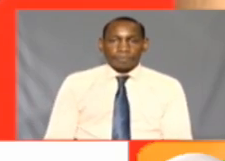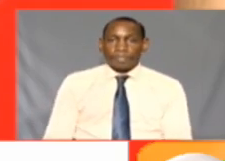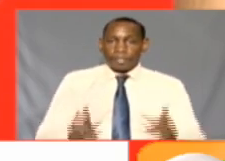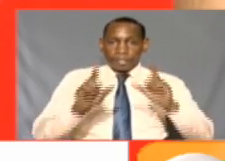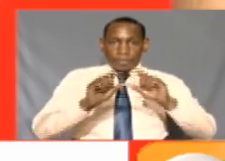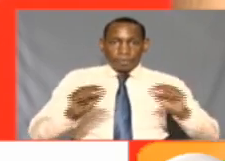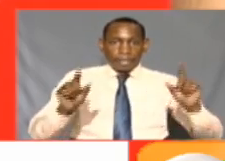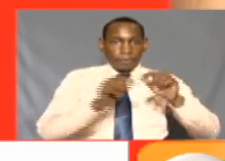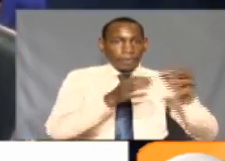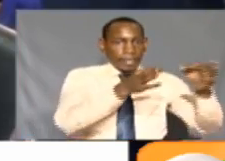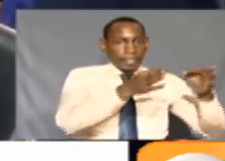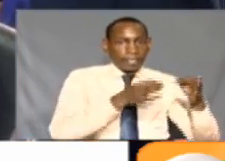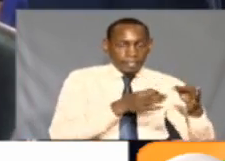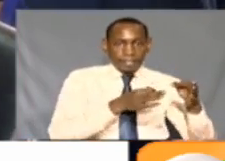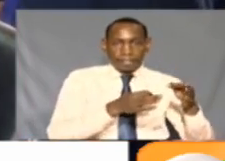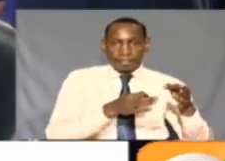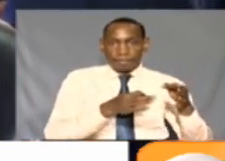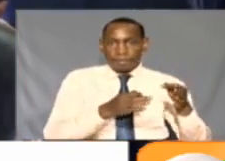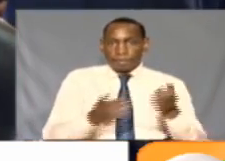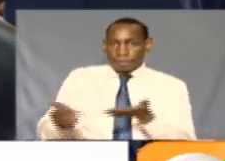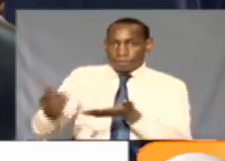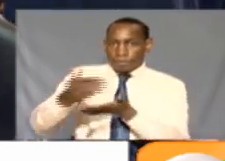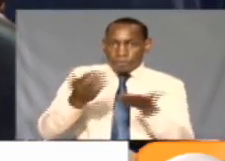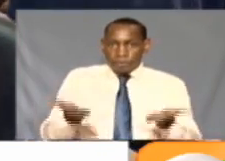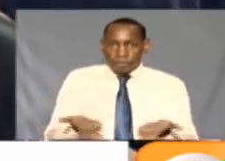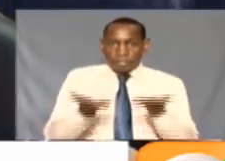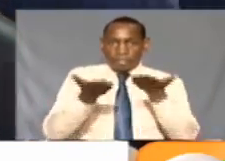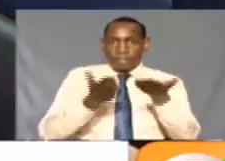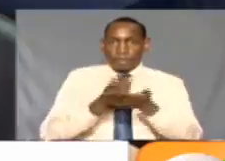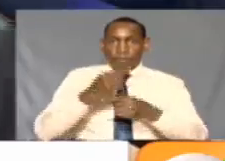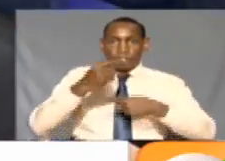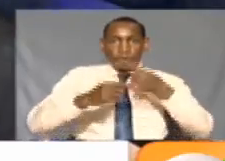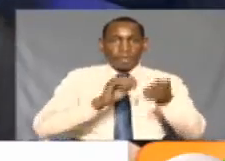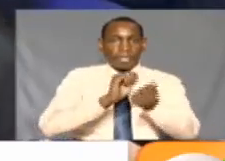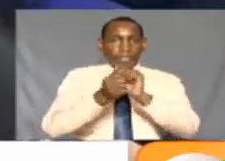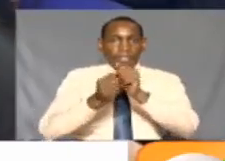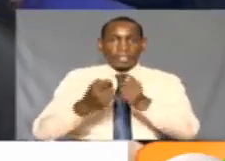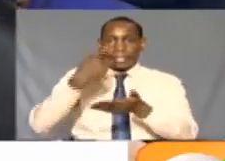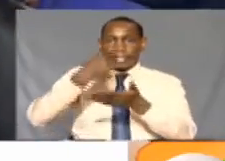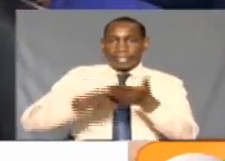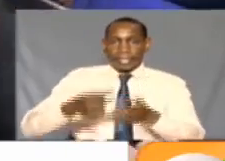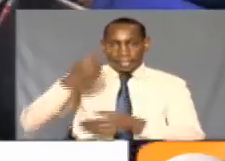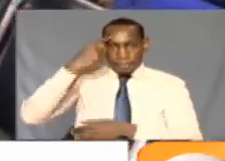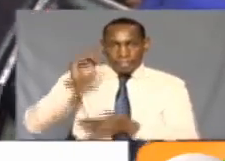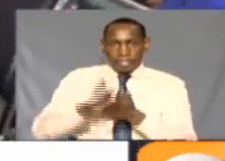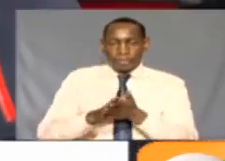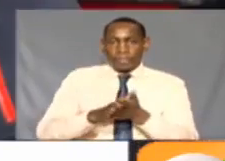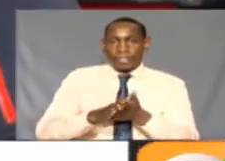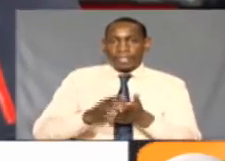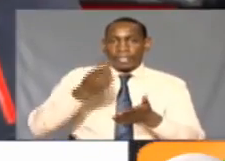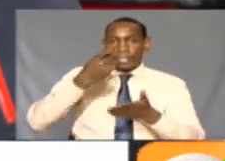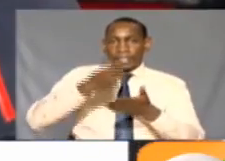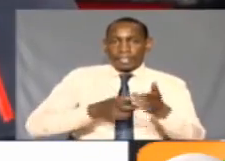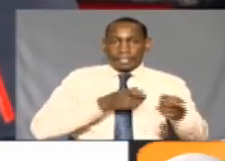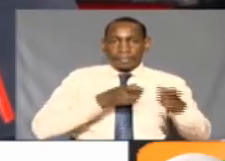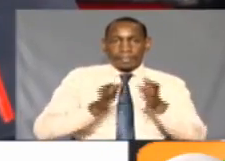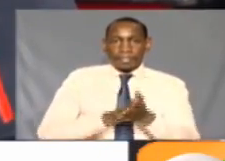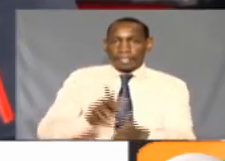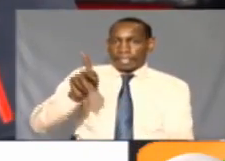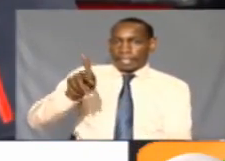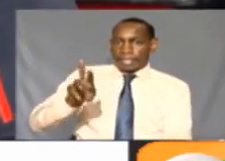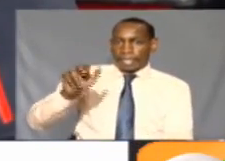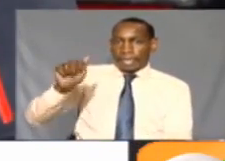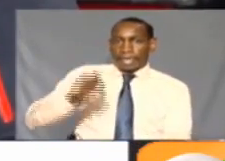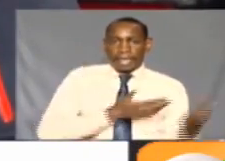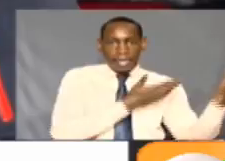According to Treasury, revenue performance will be boosted by the ongoing reforms in the tax policy and revenue administration. Kenya Revenue Authority